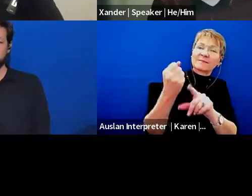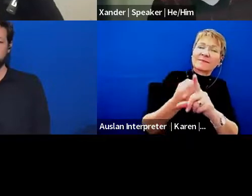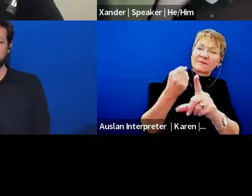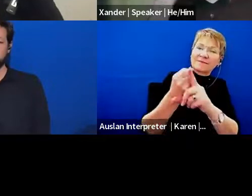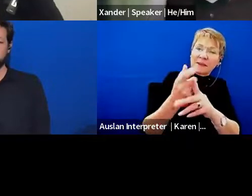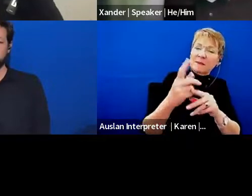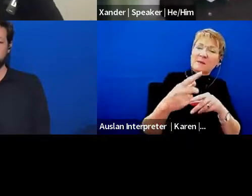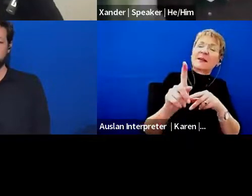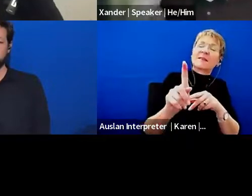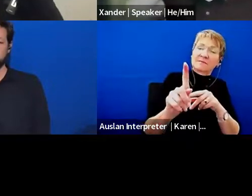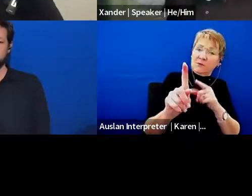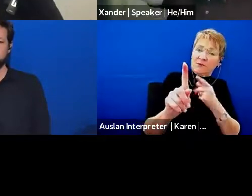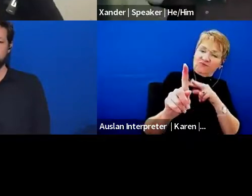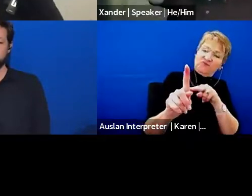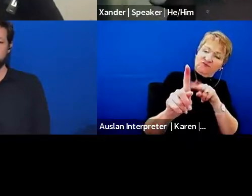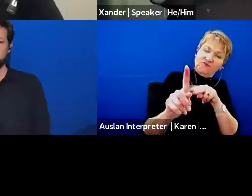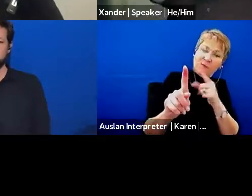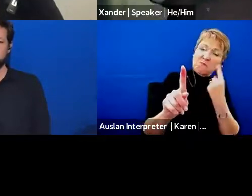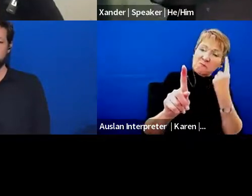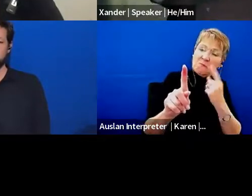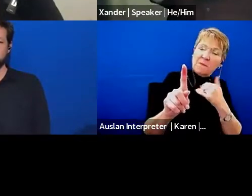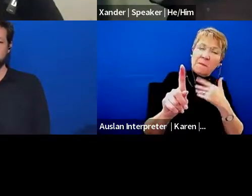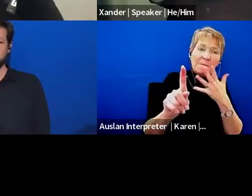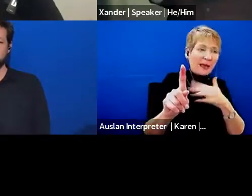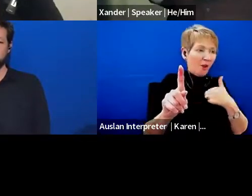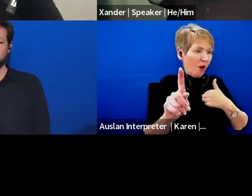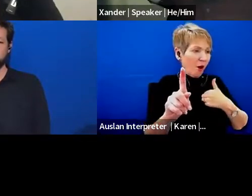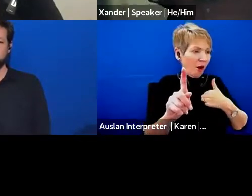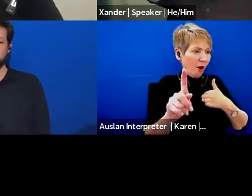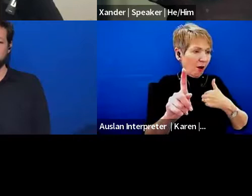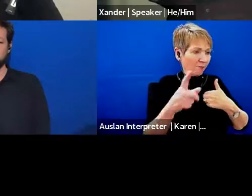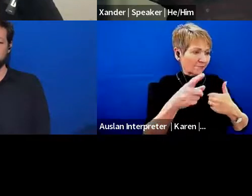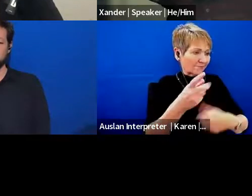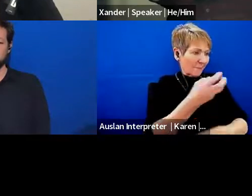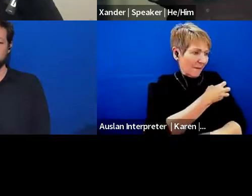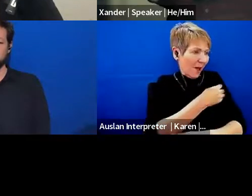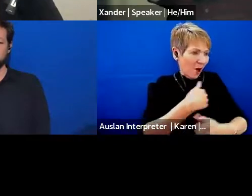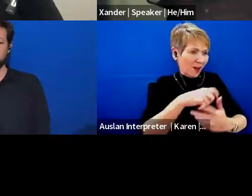teach them that if I say these things, someone will know what to do to help me.